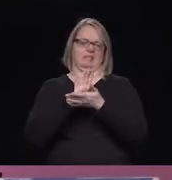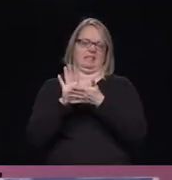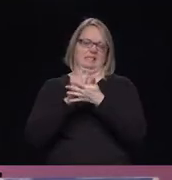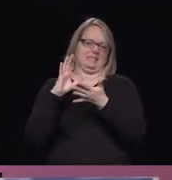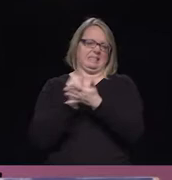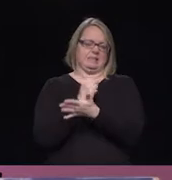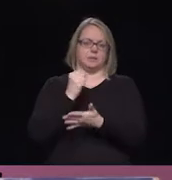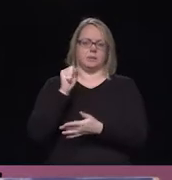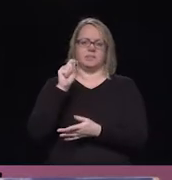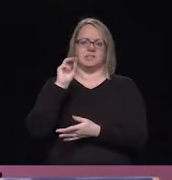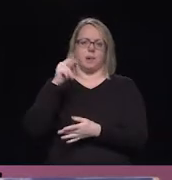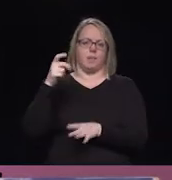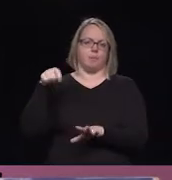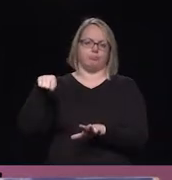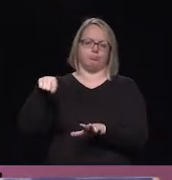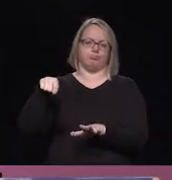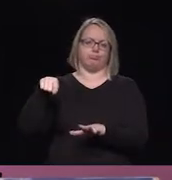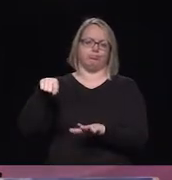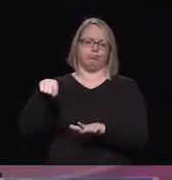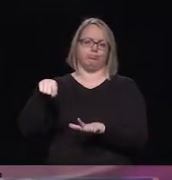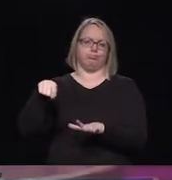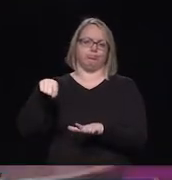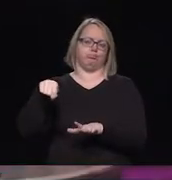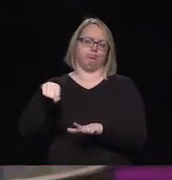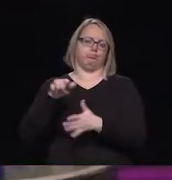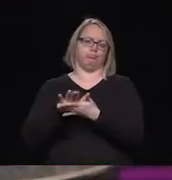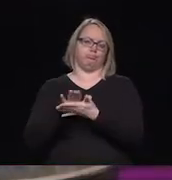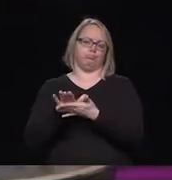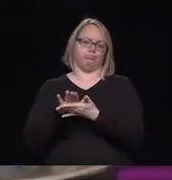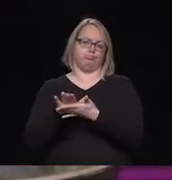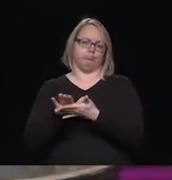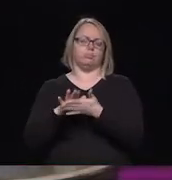and take a short break.